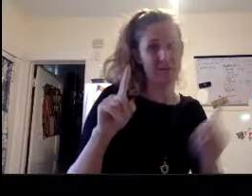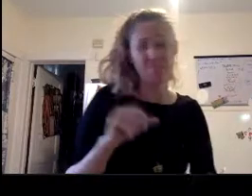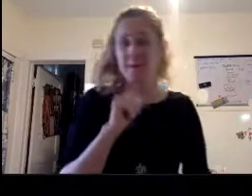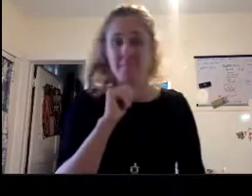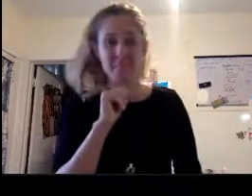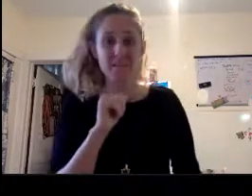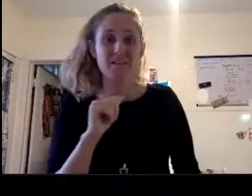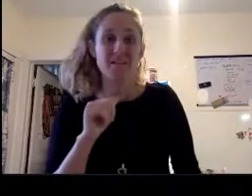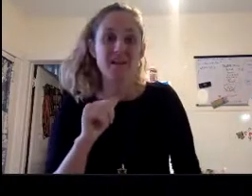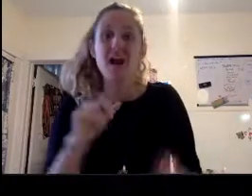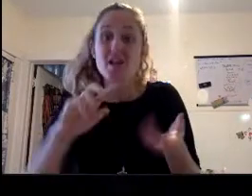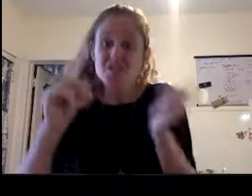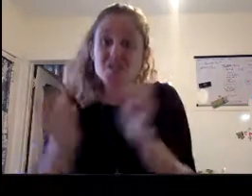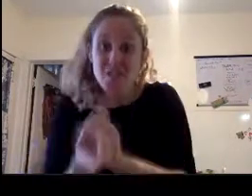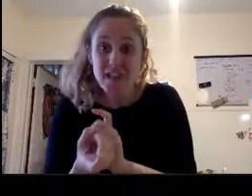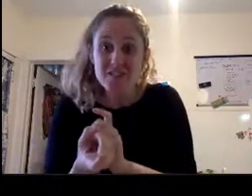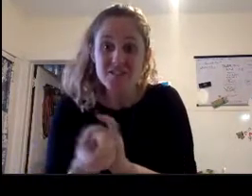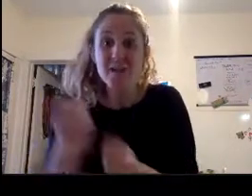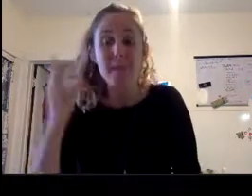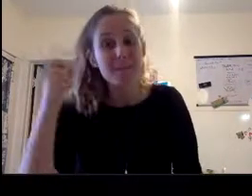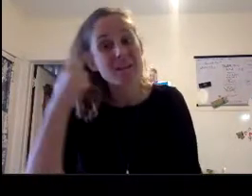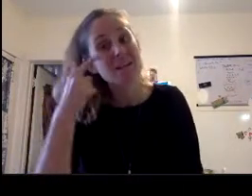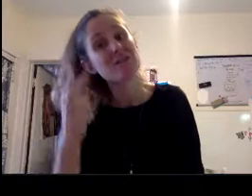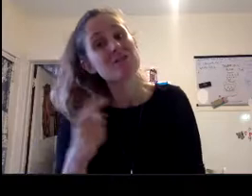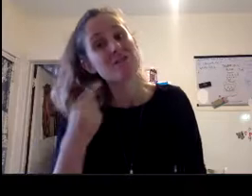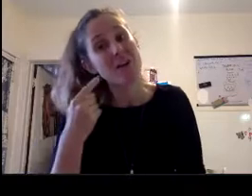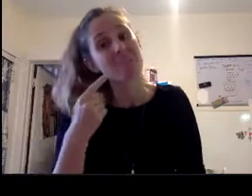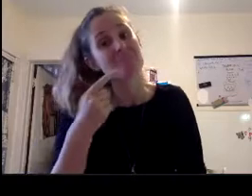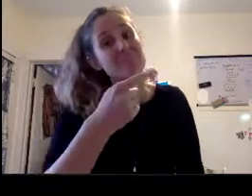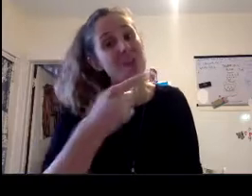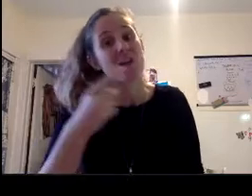keep it the way it was. I just decided to add a little more to it.